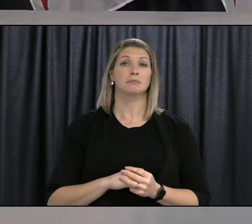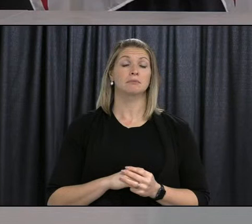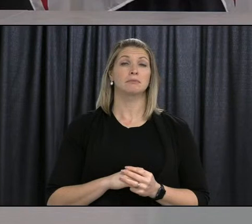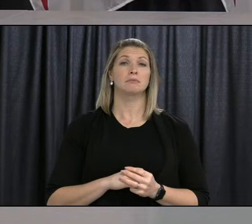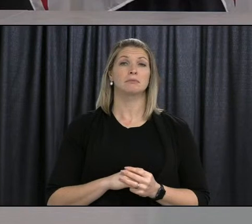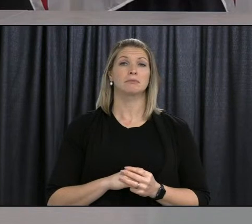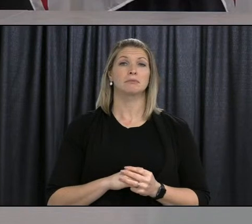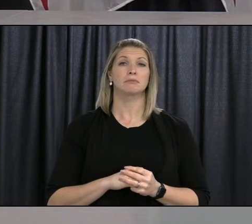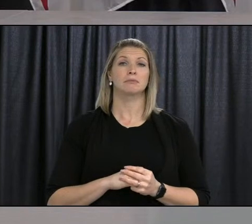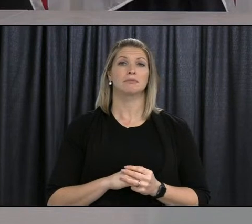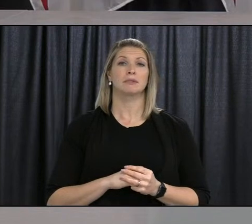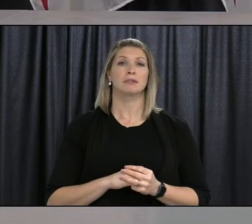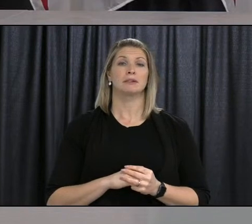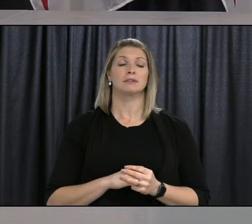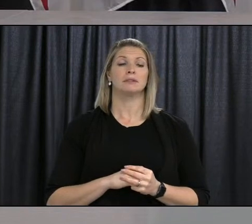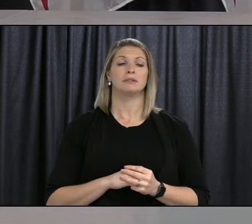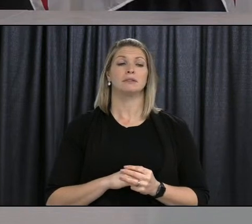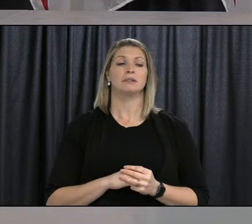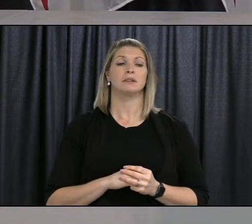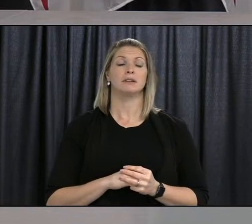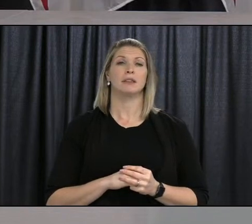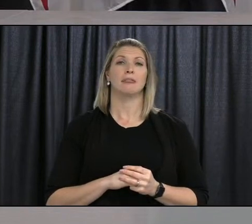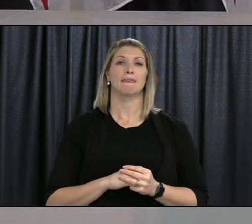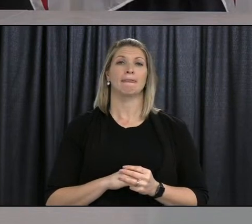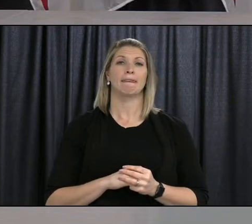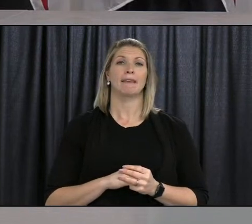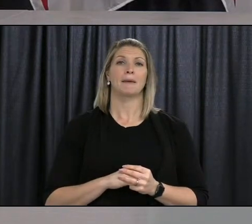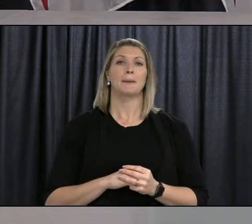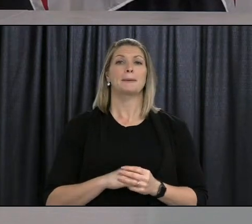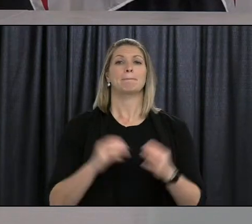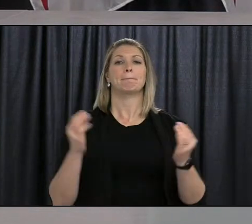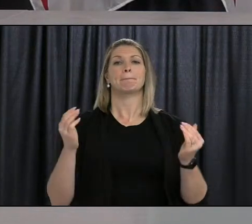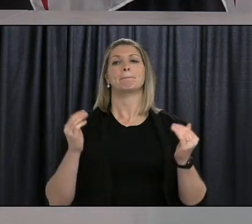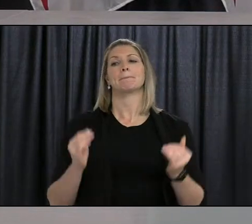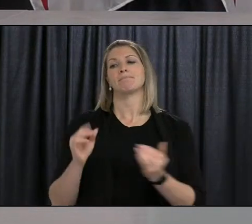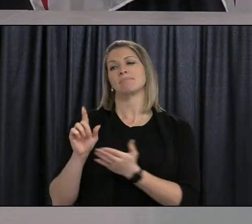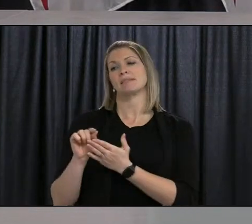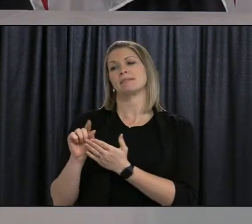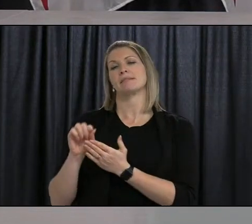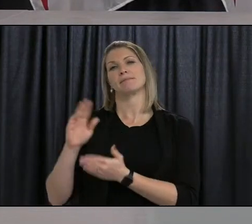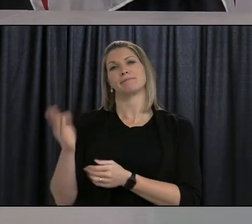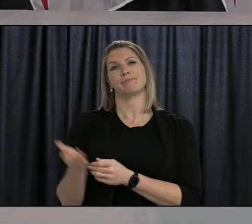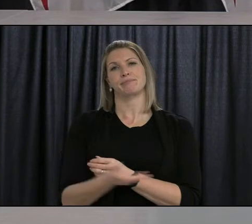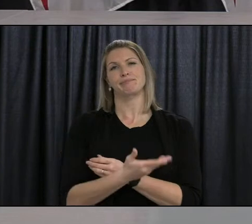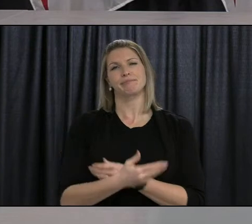you. Our next questions are from Peter Jackson with The Telegram. Please go ahead.